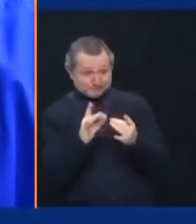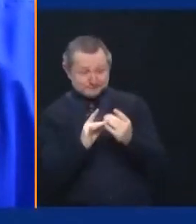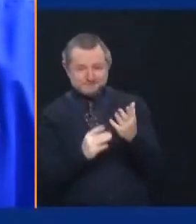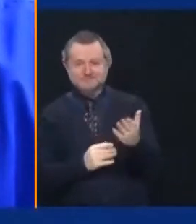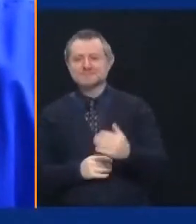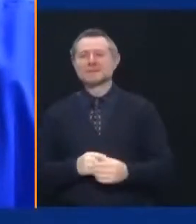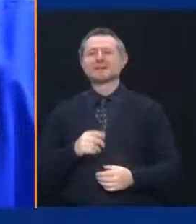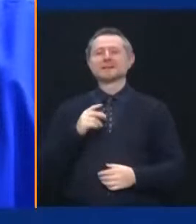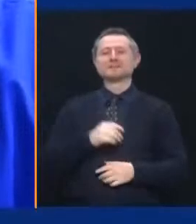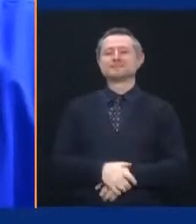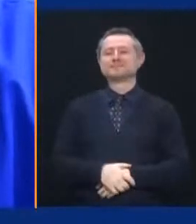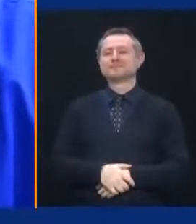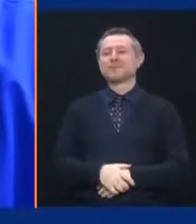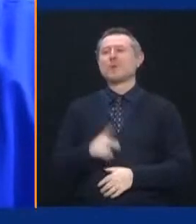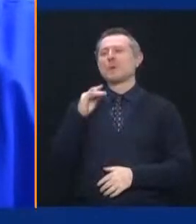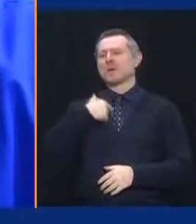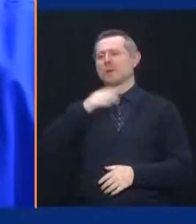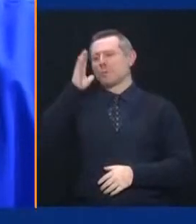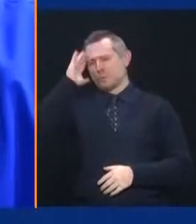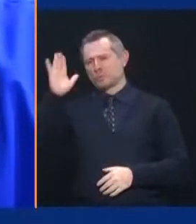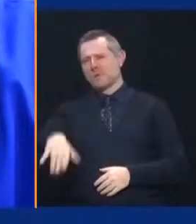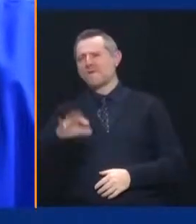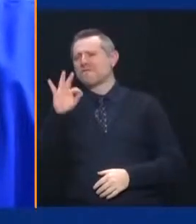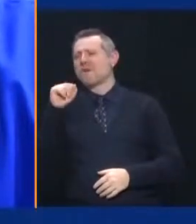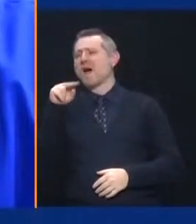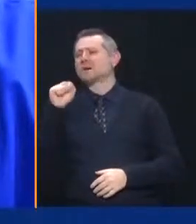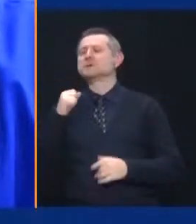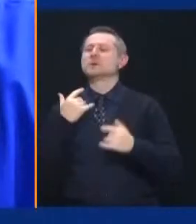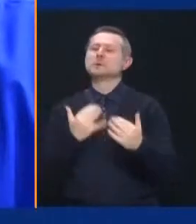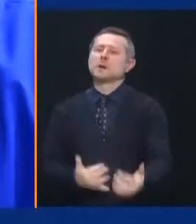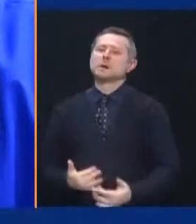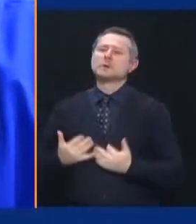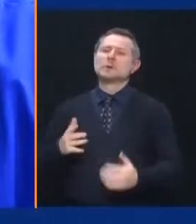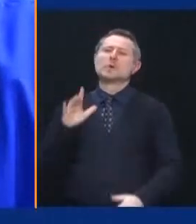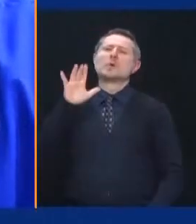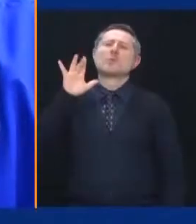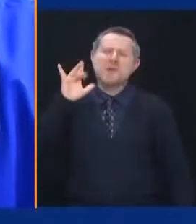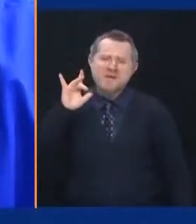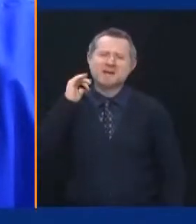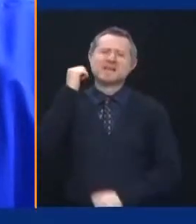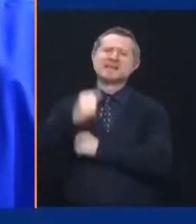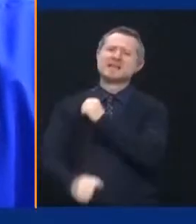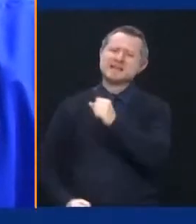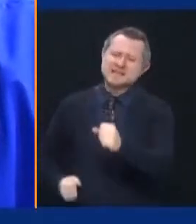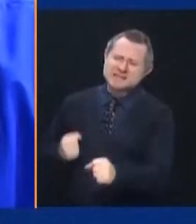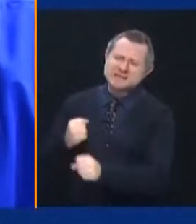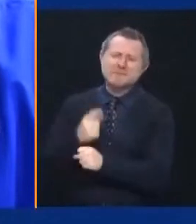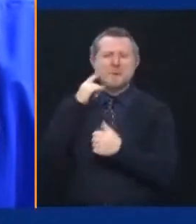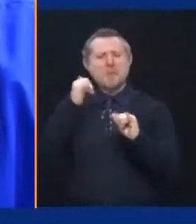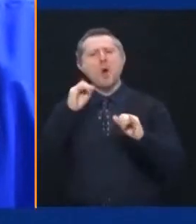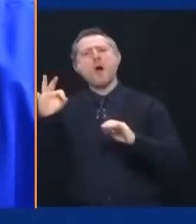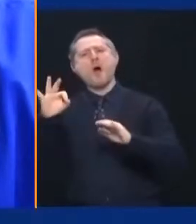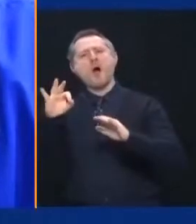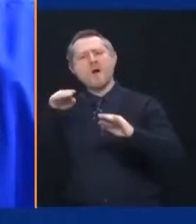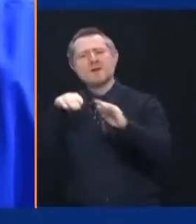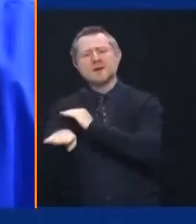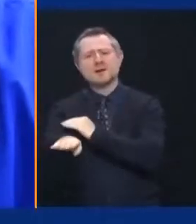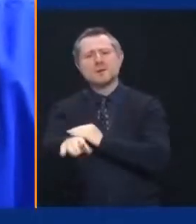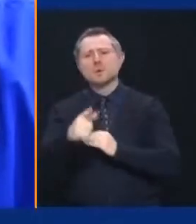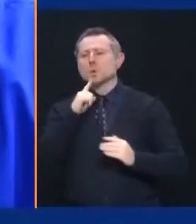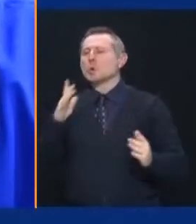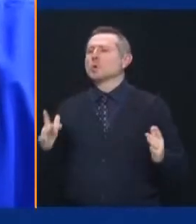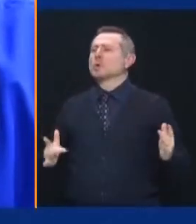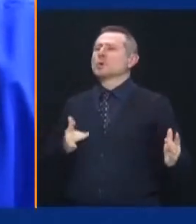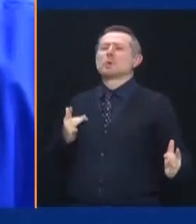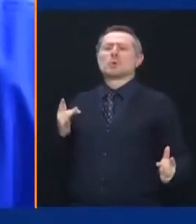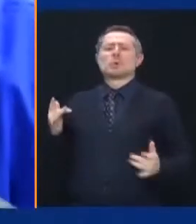we know that the fans have been waiting 25 years to be able to attend a playoff game, and we are so excited to be